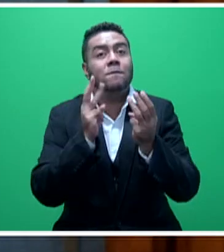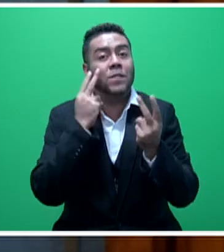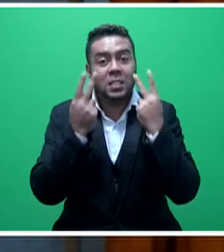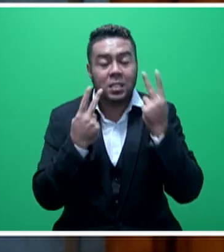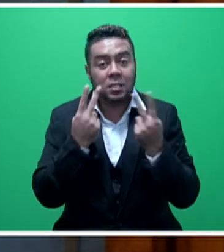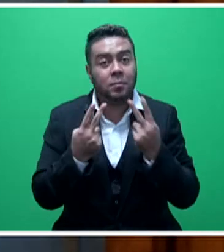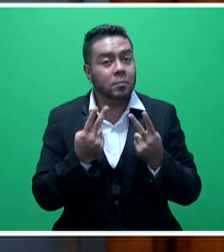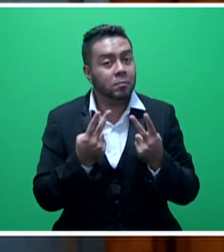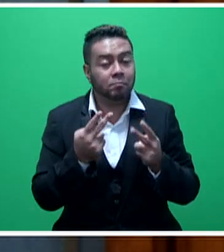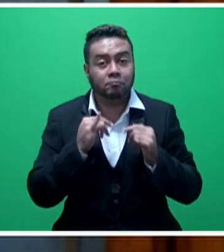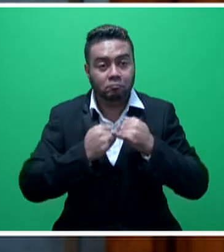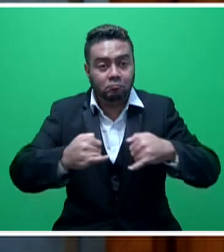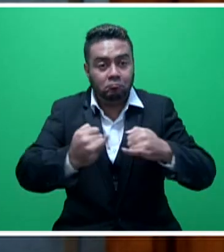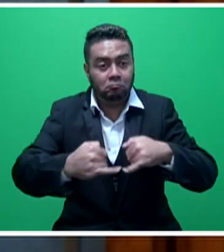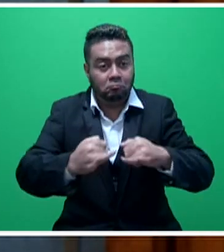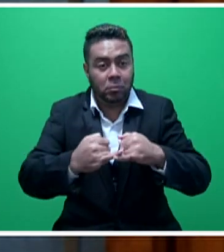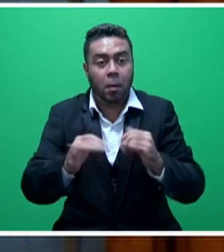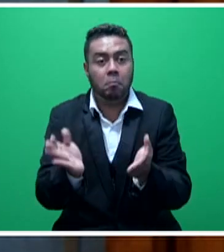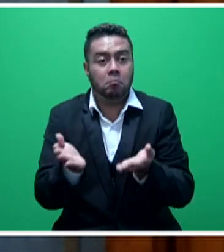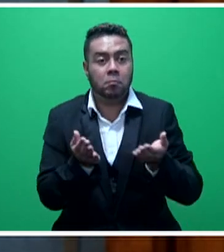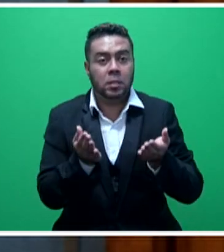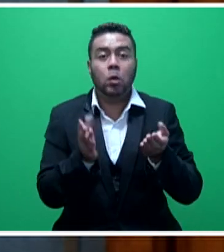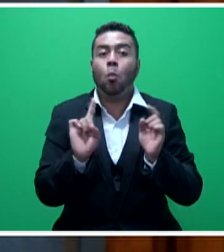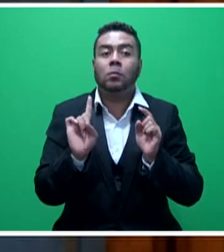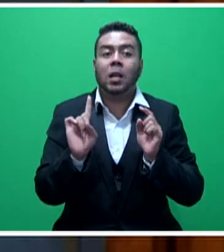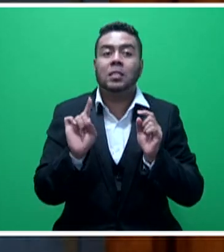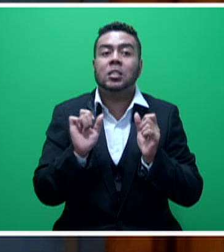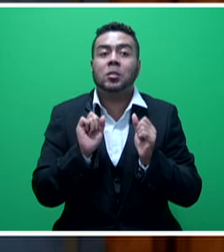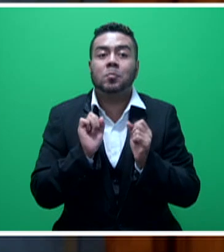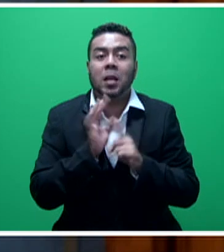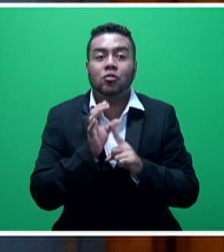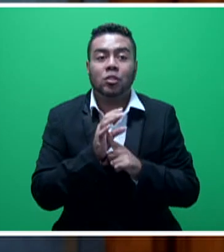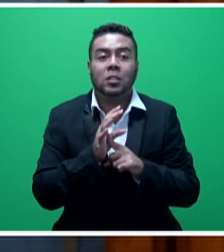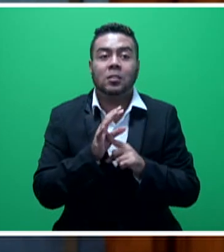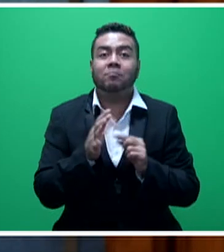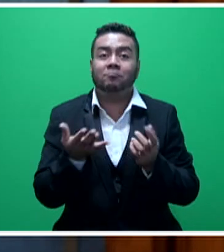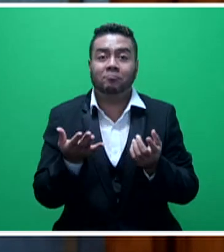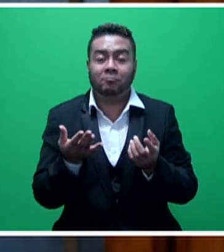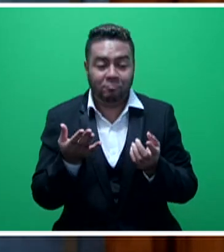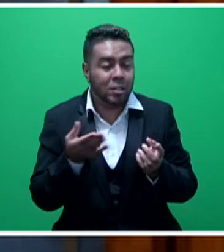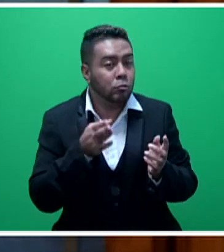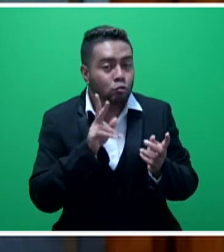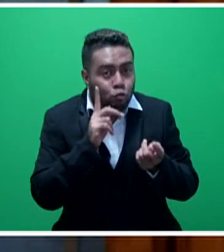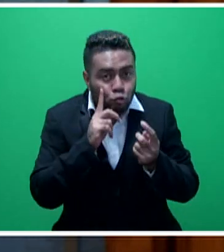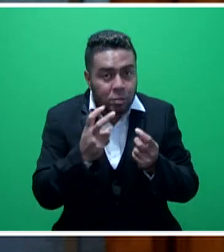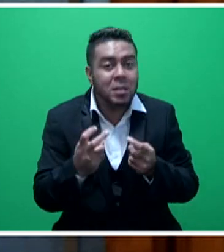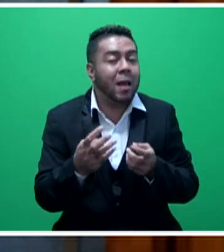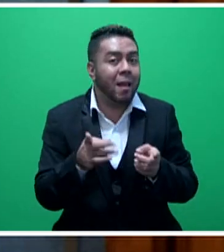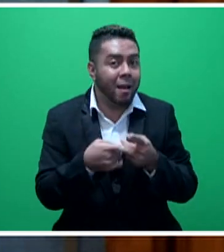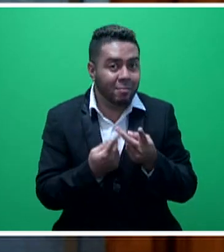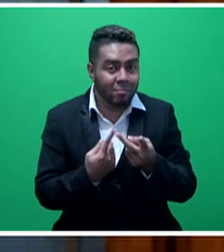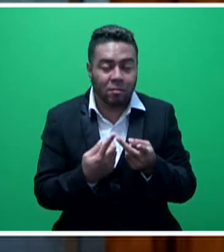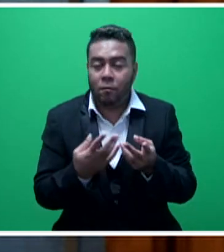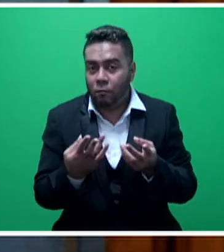health facilities, bringing specialist services closer to the community. We have conducted specialist services